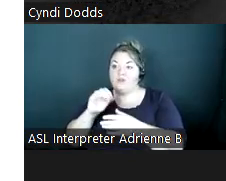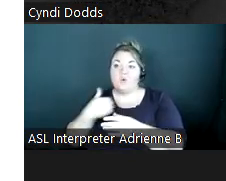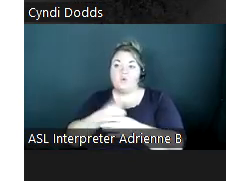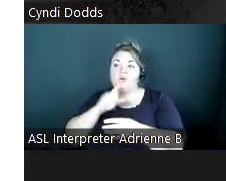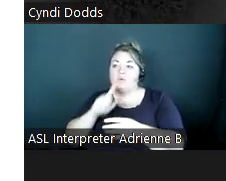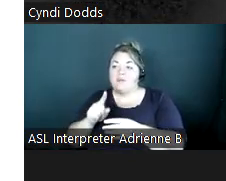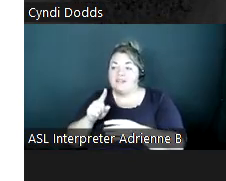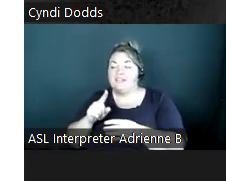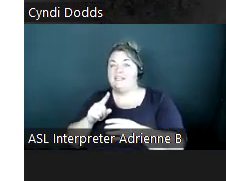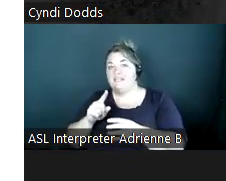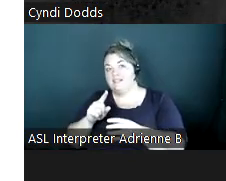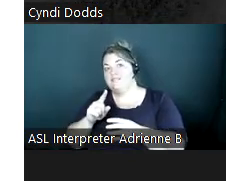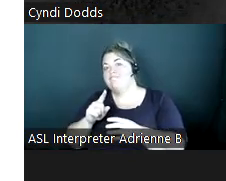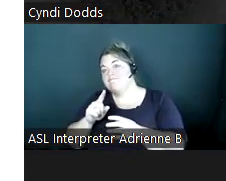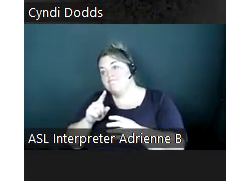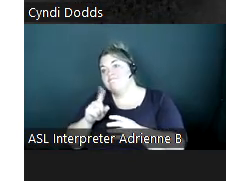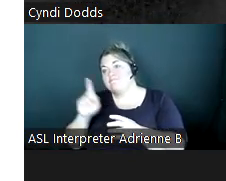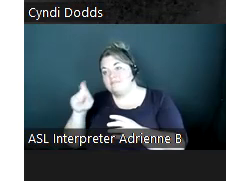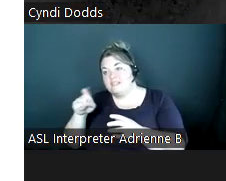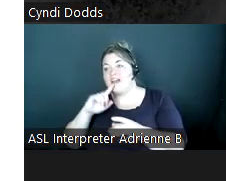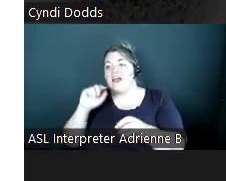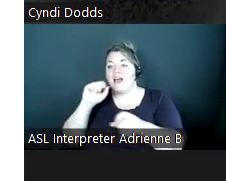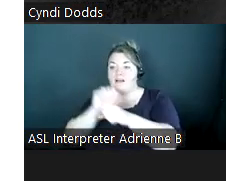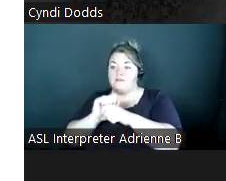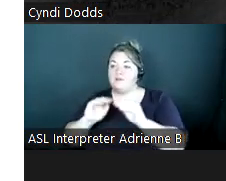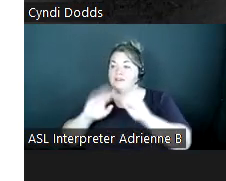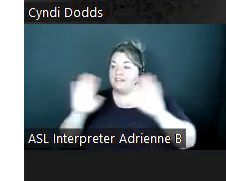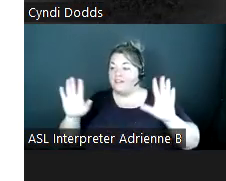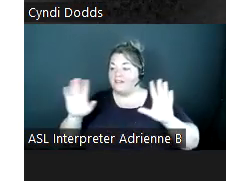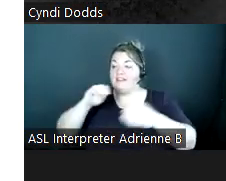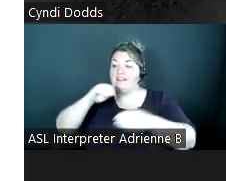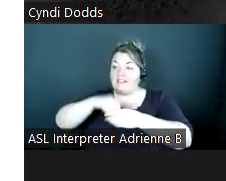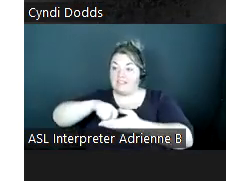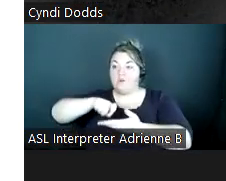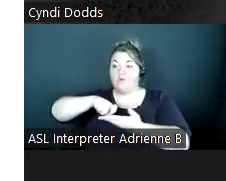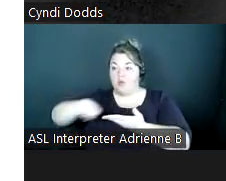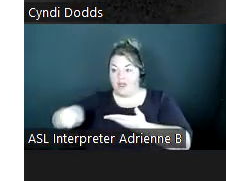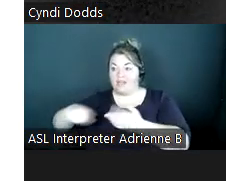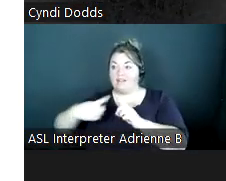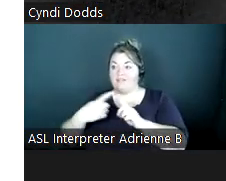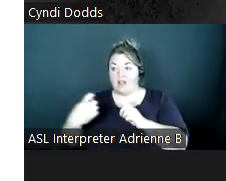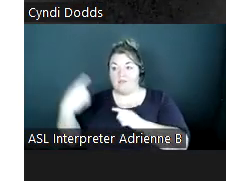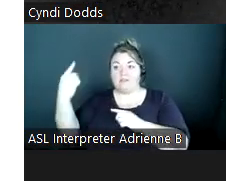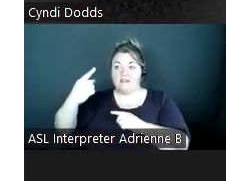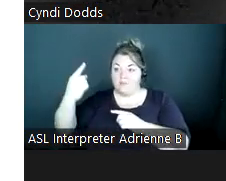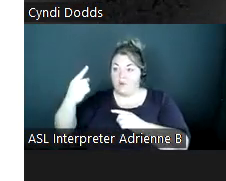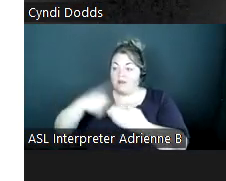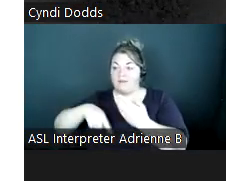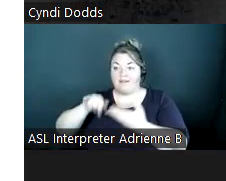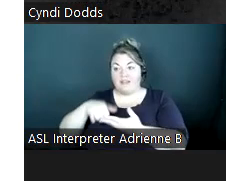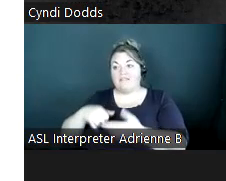really do need absolute clarity in writing from somebody about